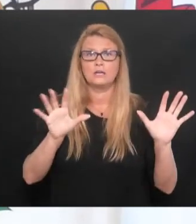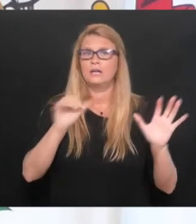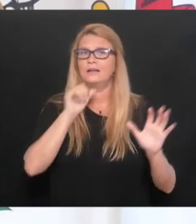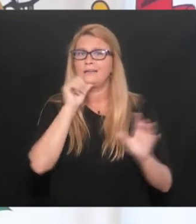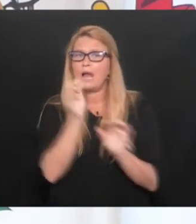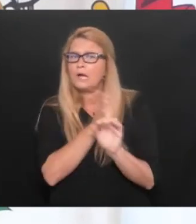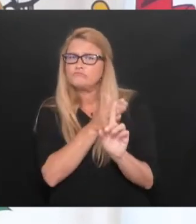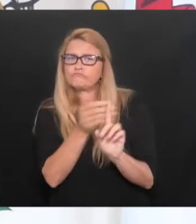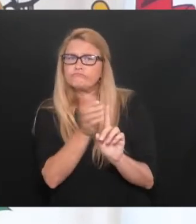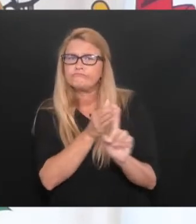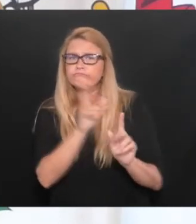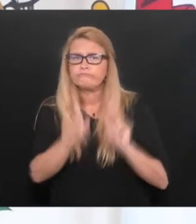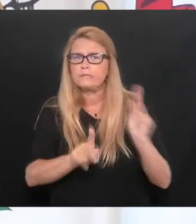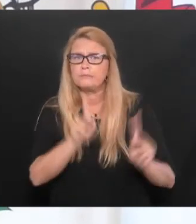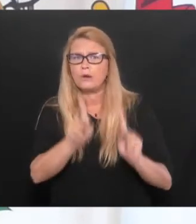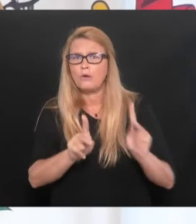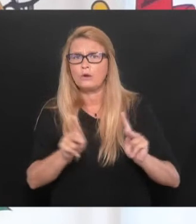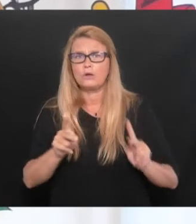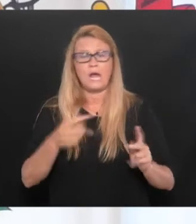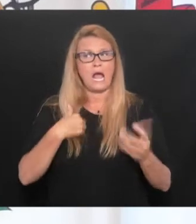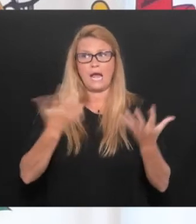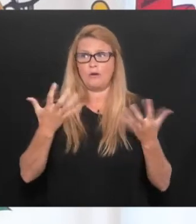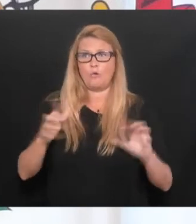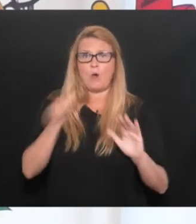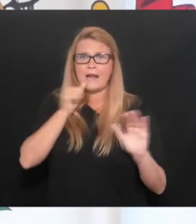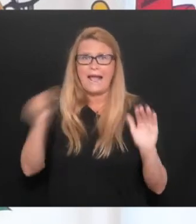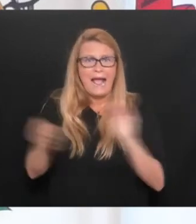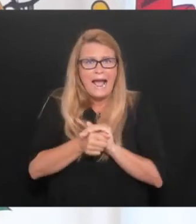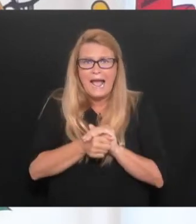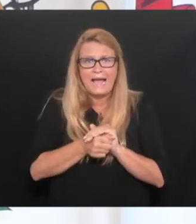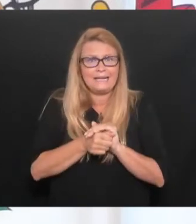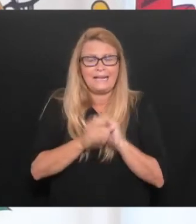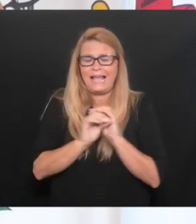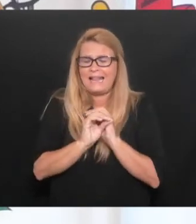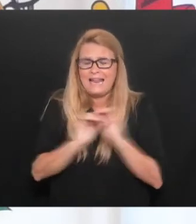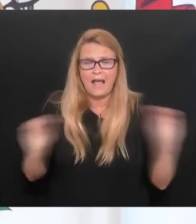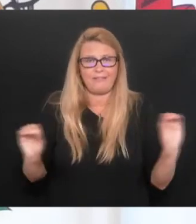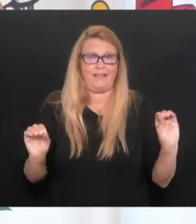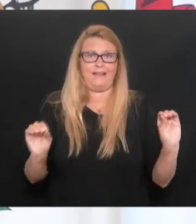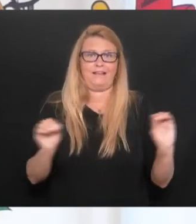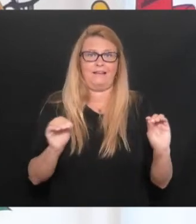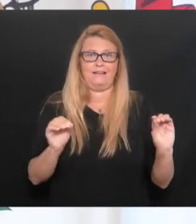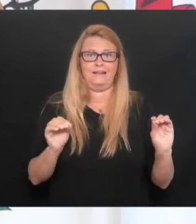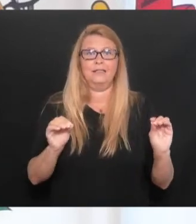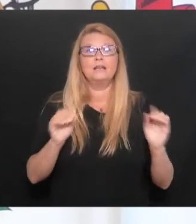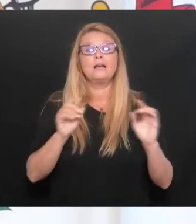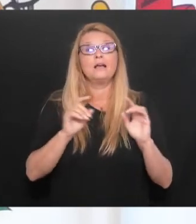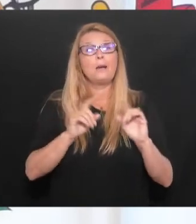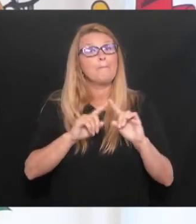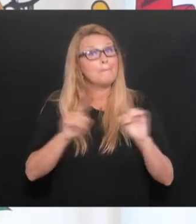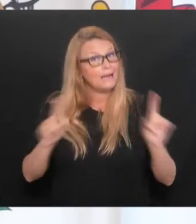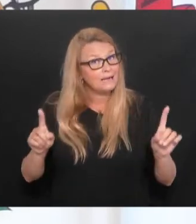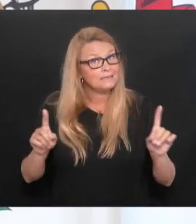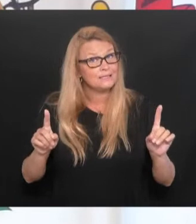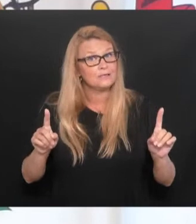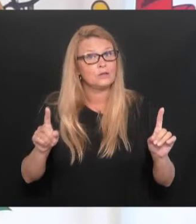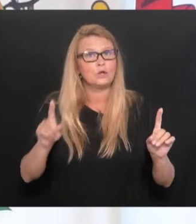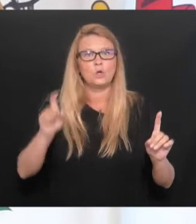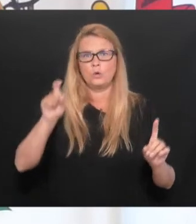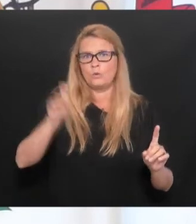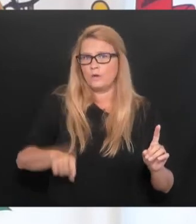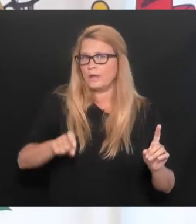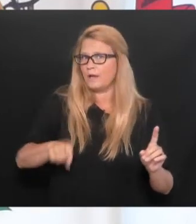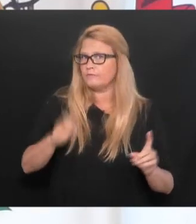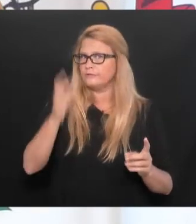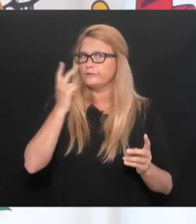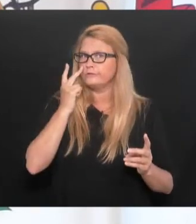not hide anything from you. You know, But also, we need to watch